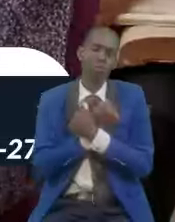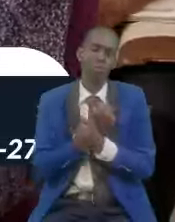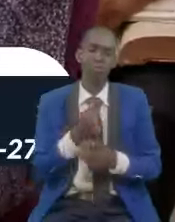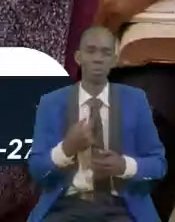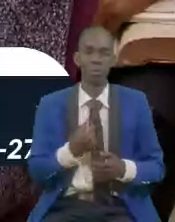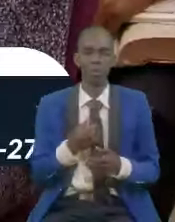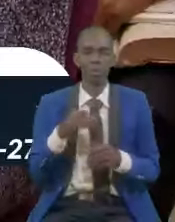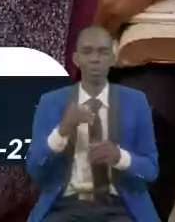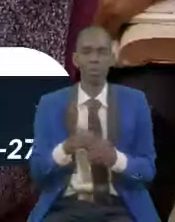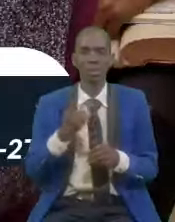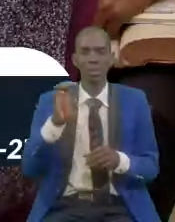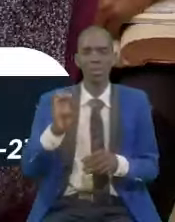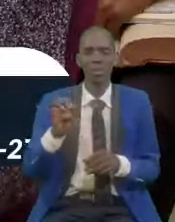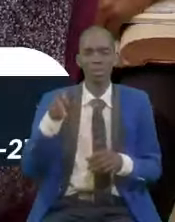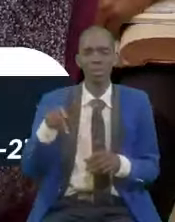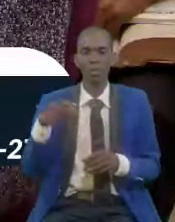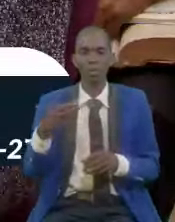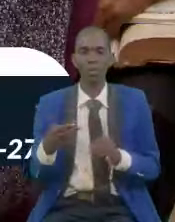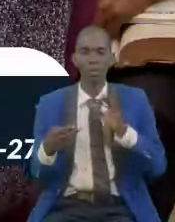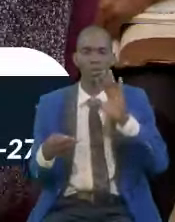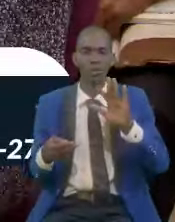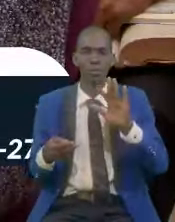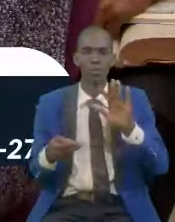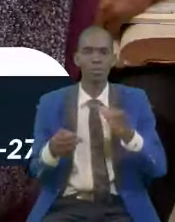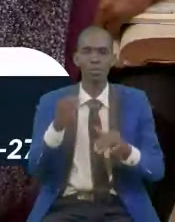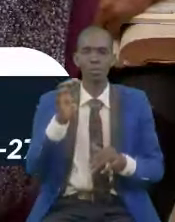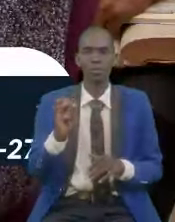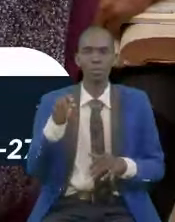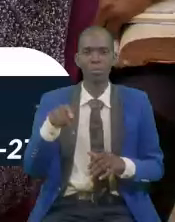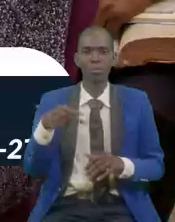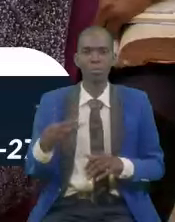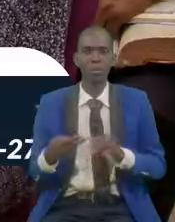Ephesians chapter 5.